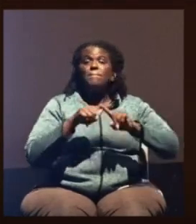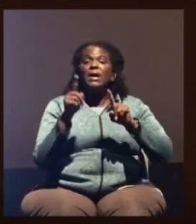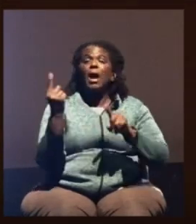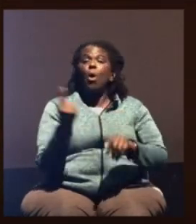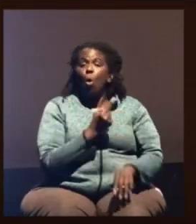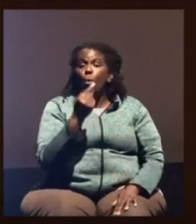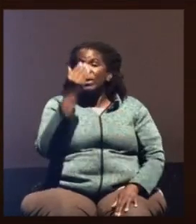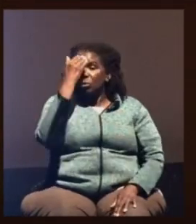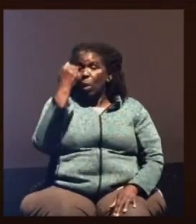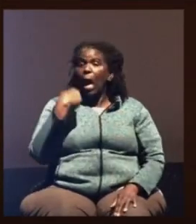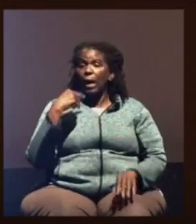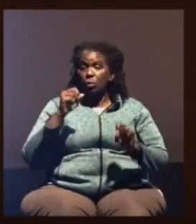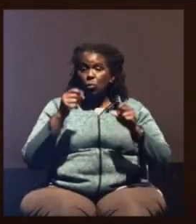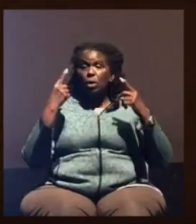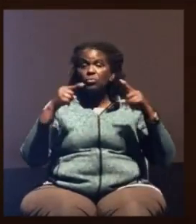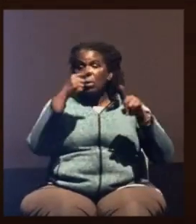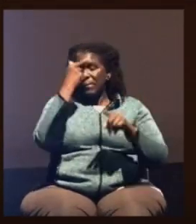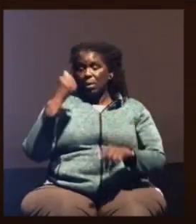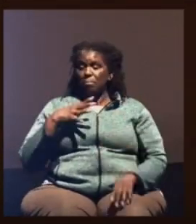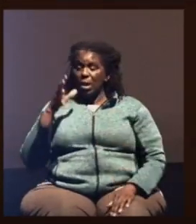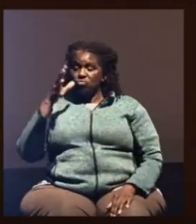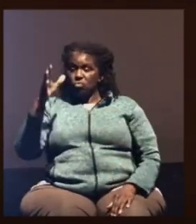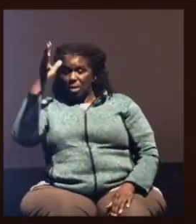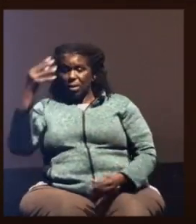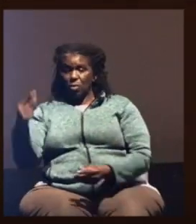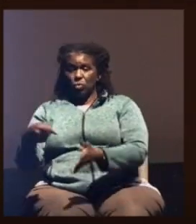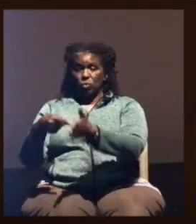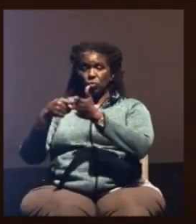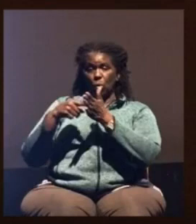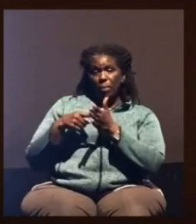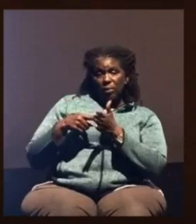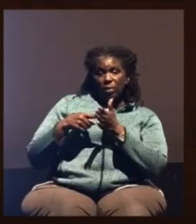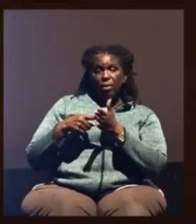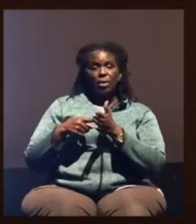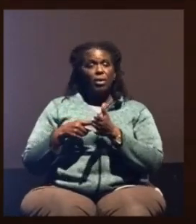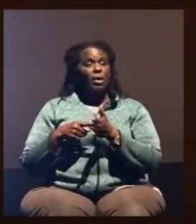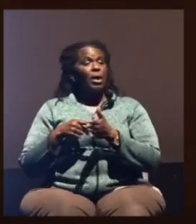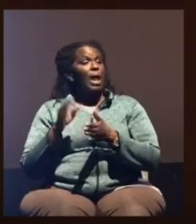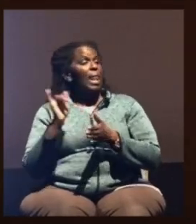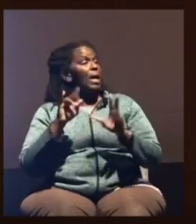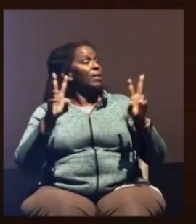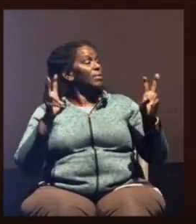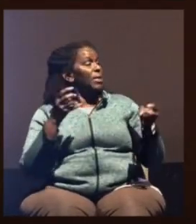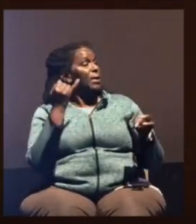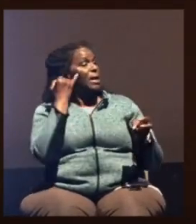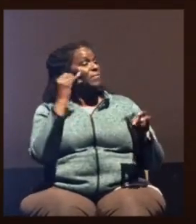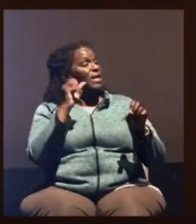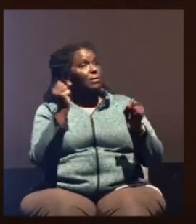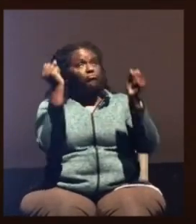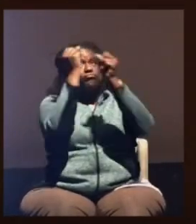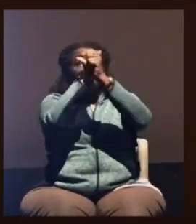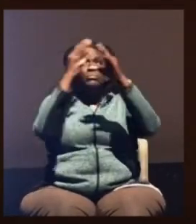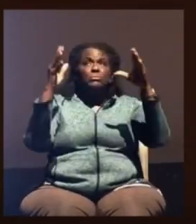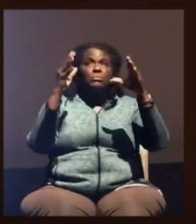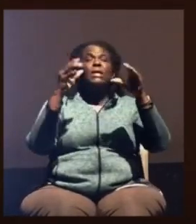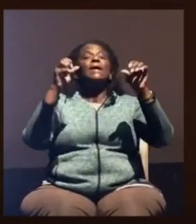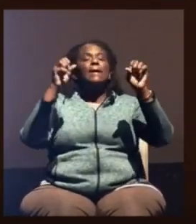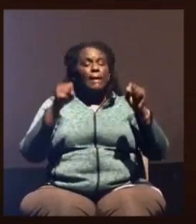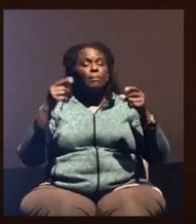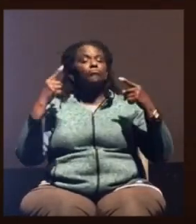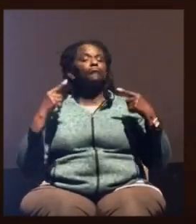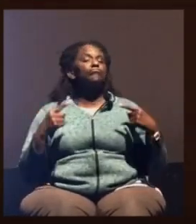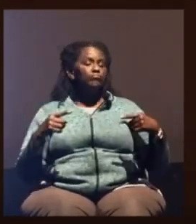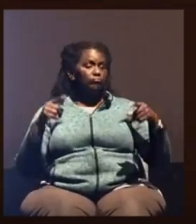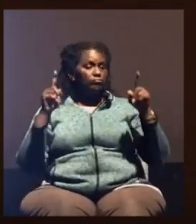I had that example. Just like our title, yeah. If they see it, they can achieve it. So we need to be those examples. So